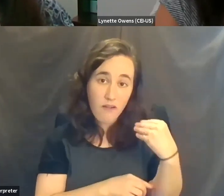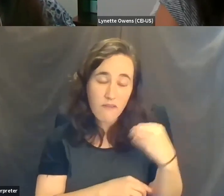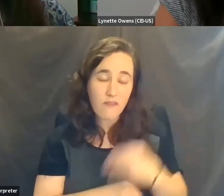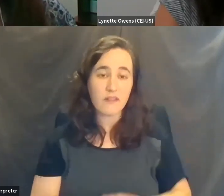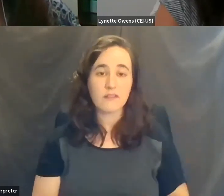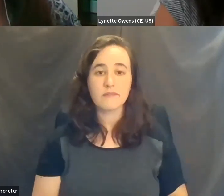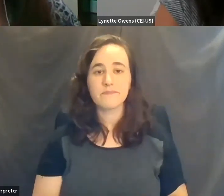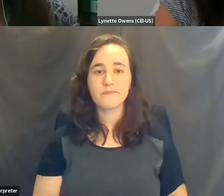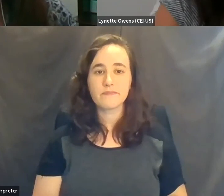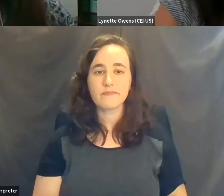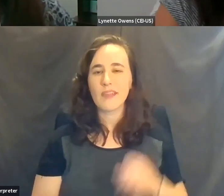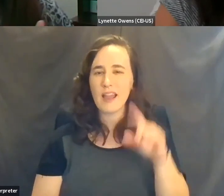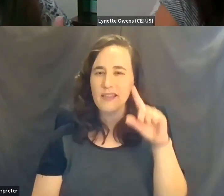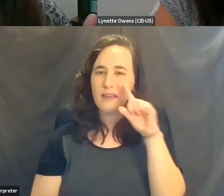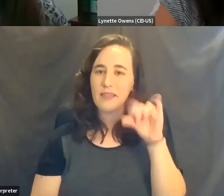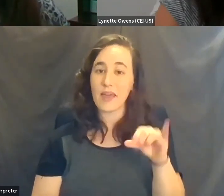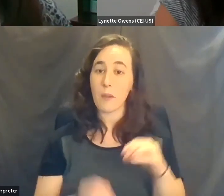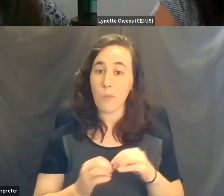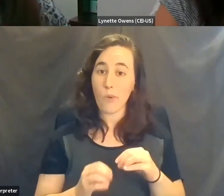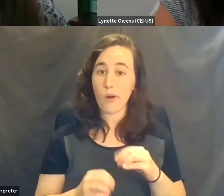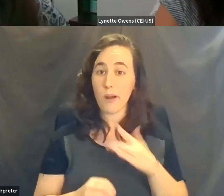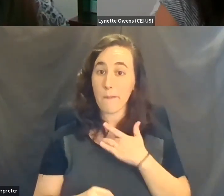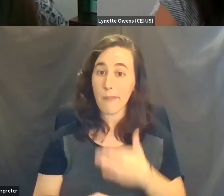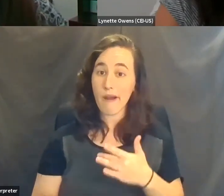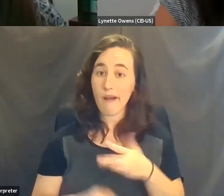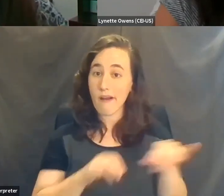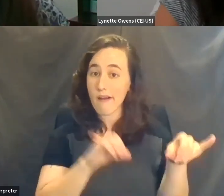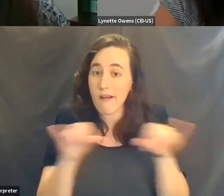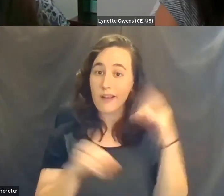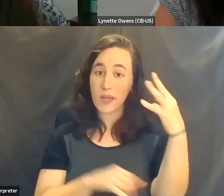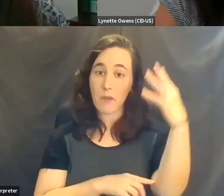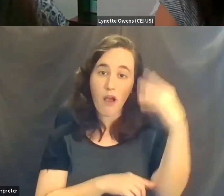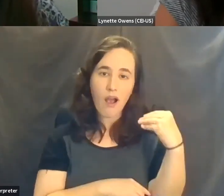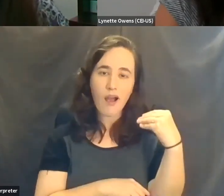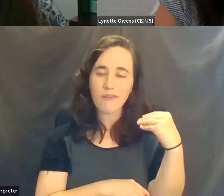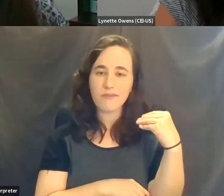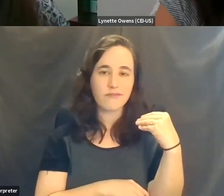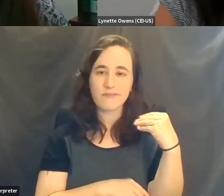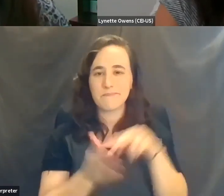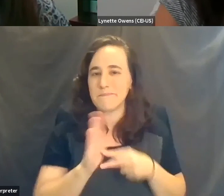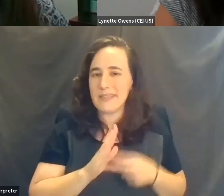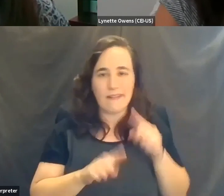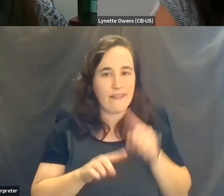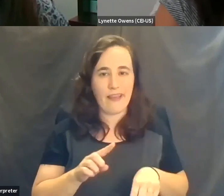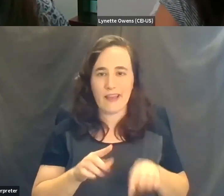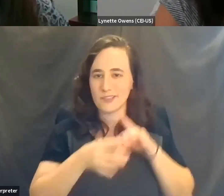that norm of cameras being off is detrimental to that. That being